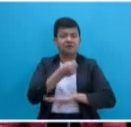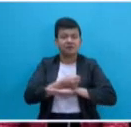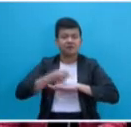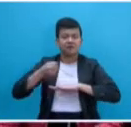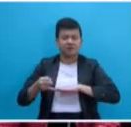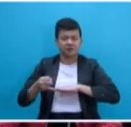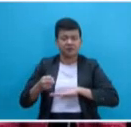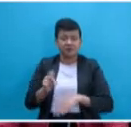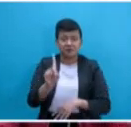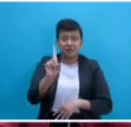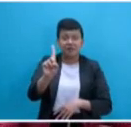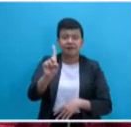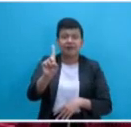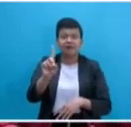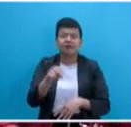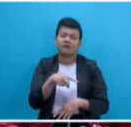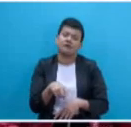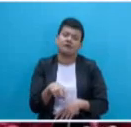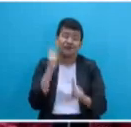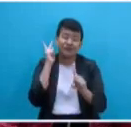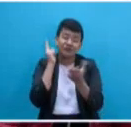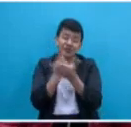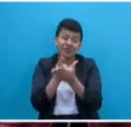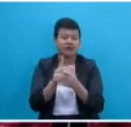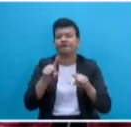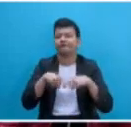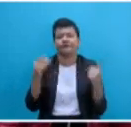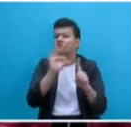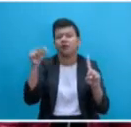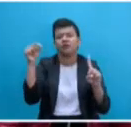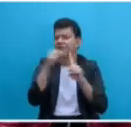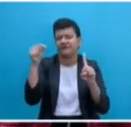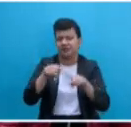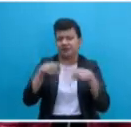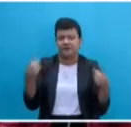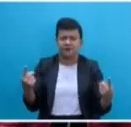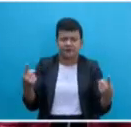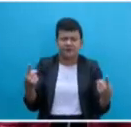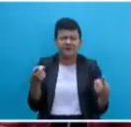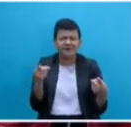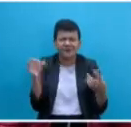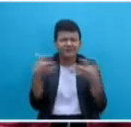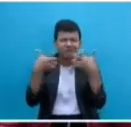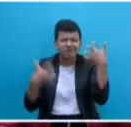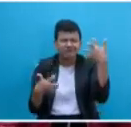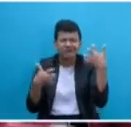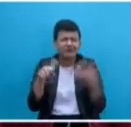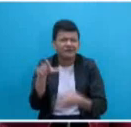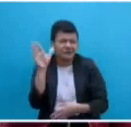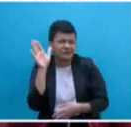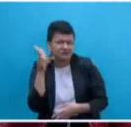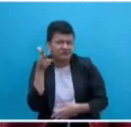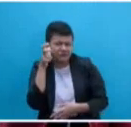negating the objective of committees, which is to hear submissions, make balanced reports to the House on the merits